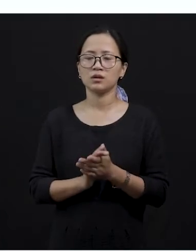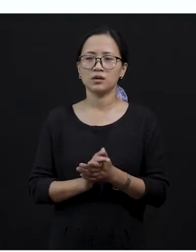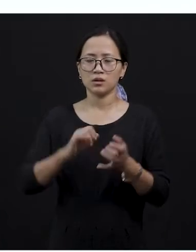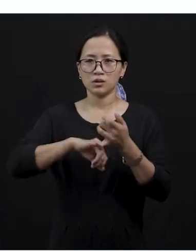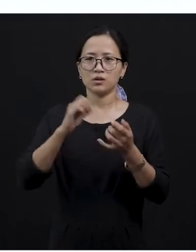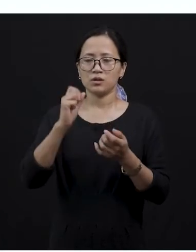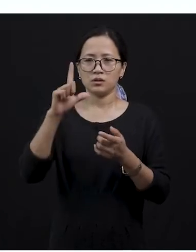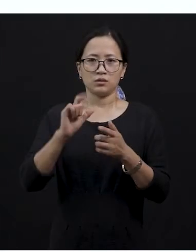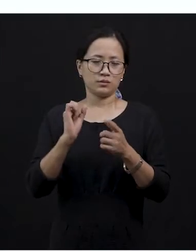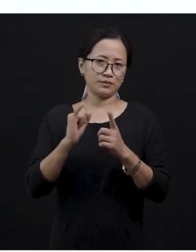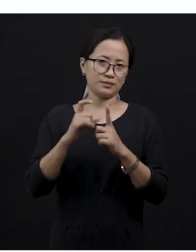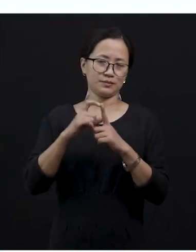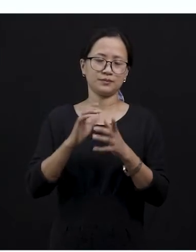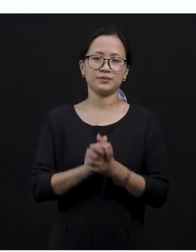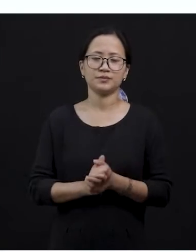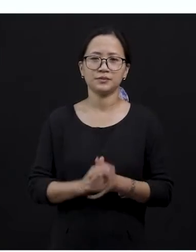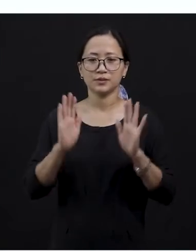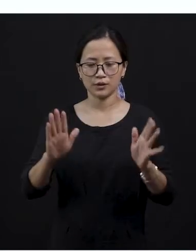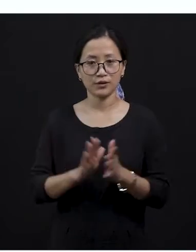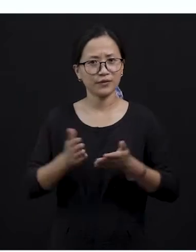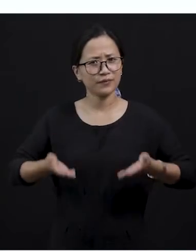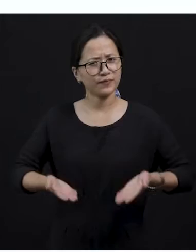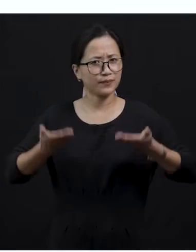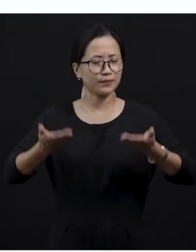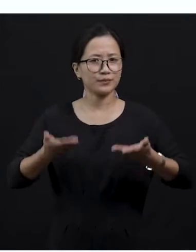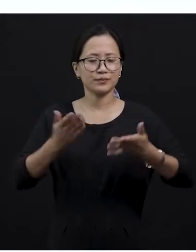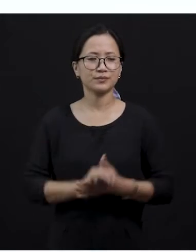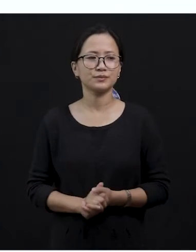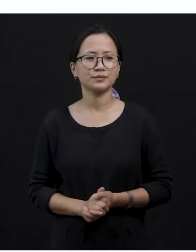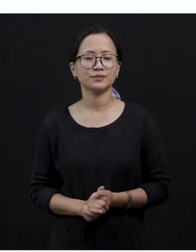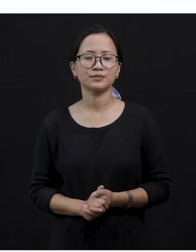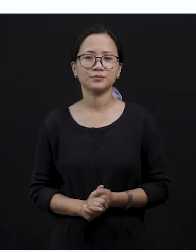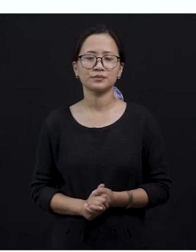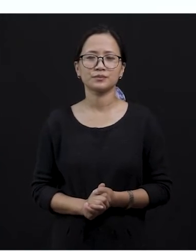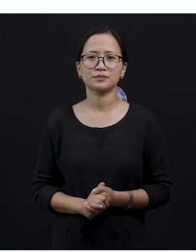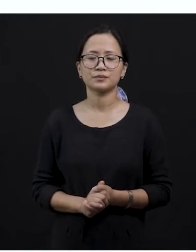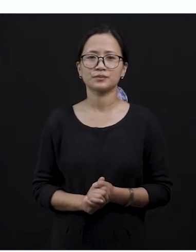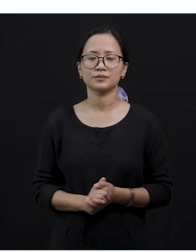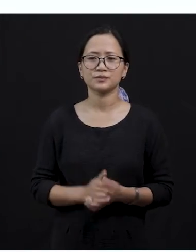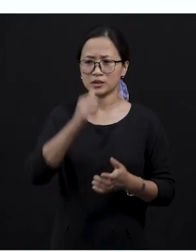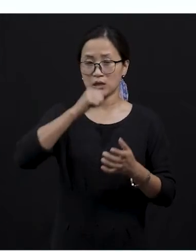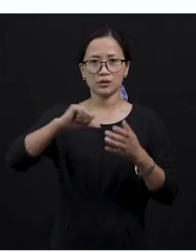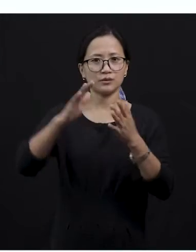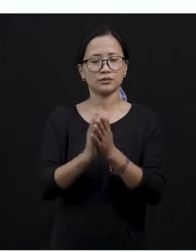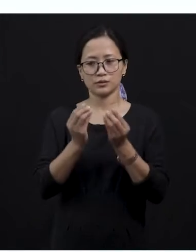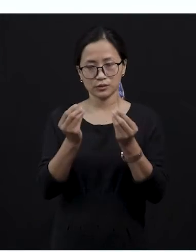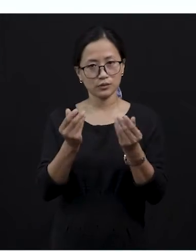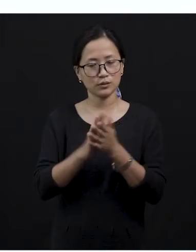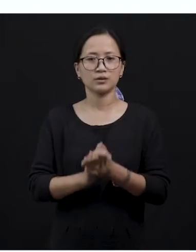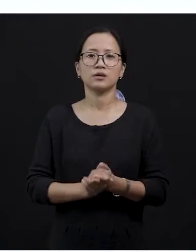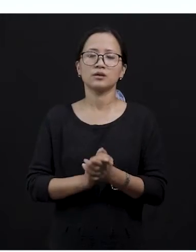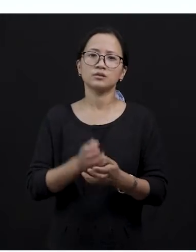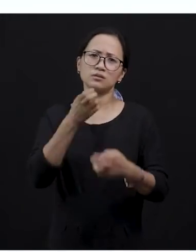weight. No. Solids bhari ase. Okay, so solids have weight. And what are these